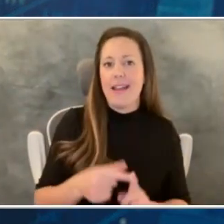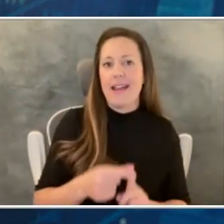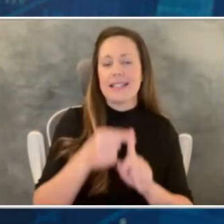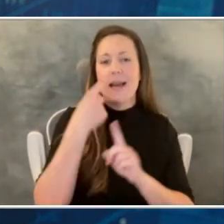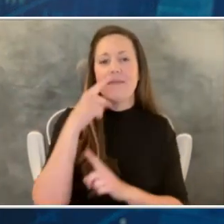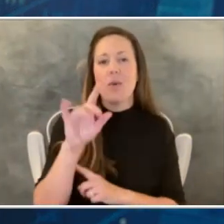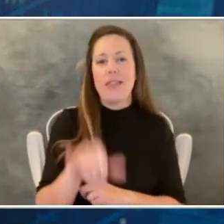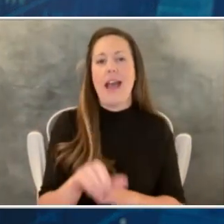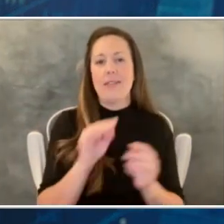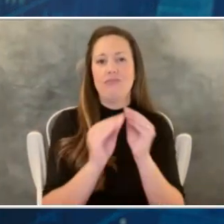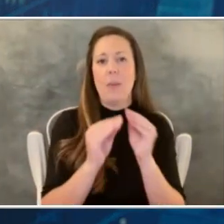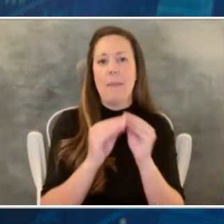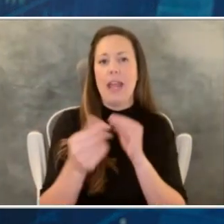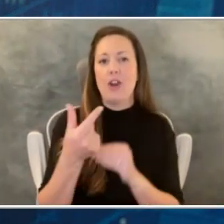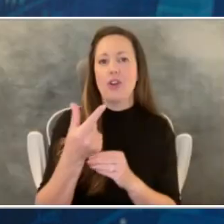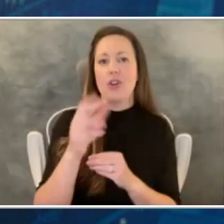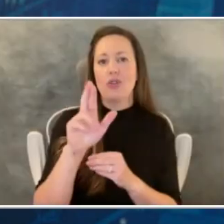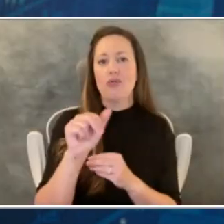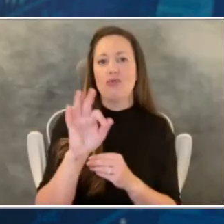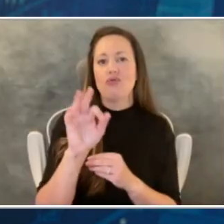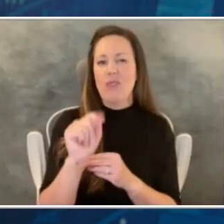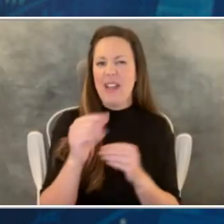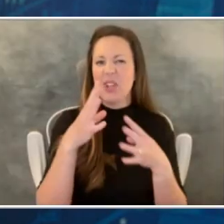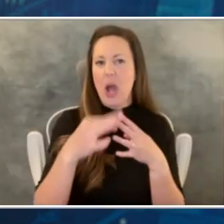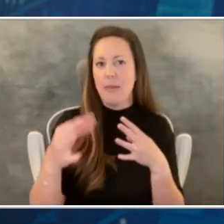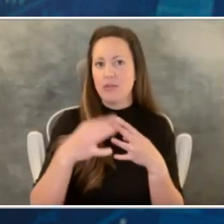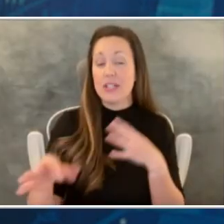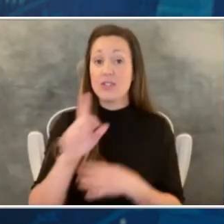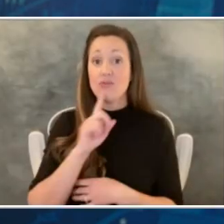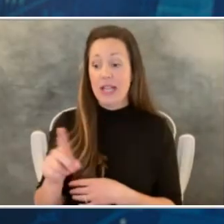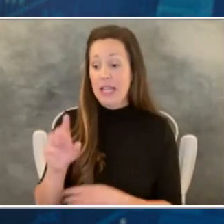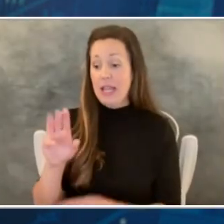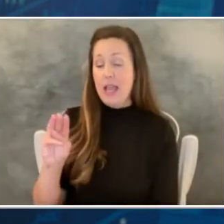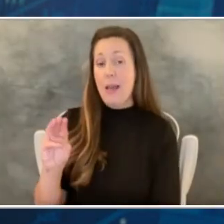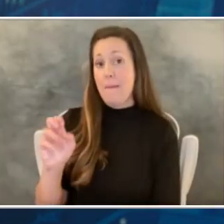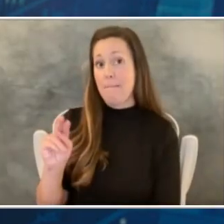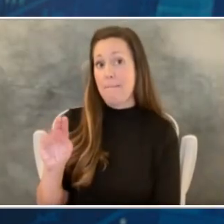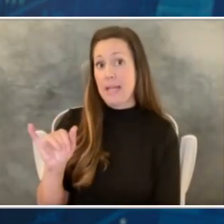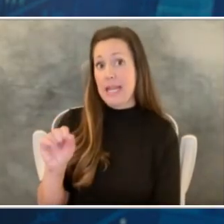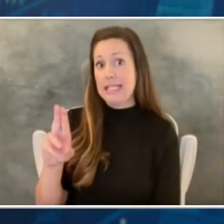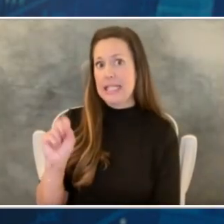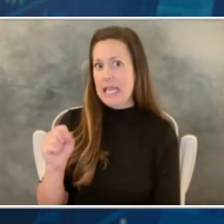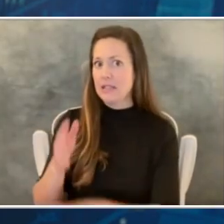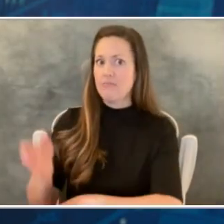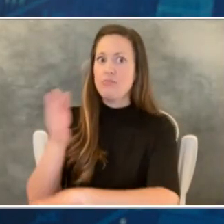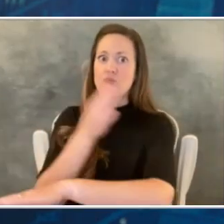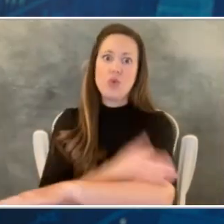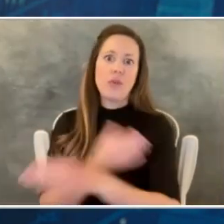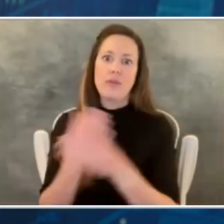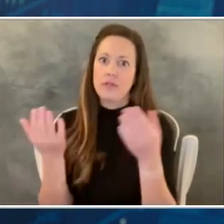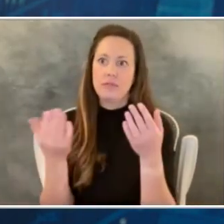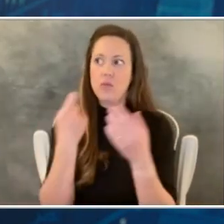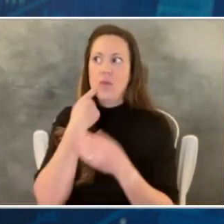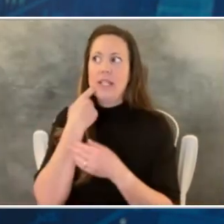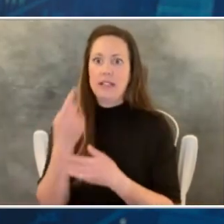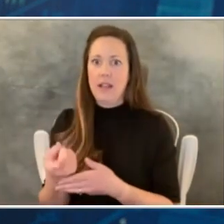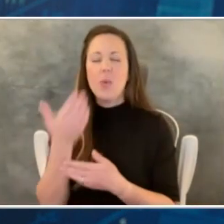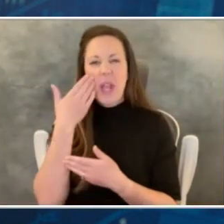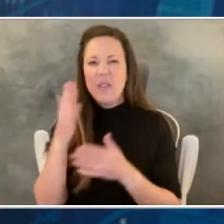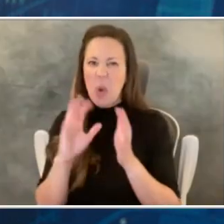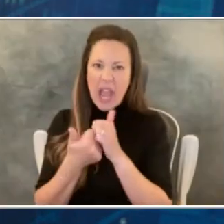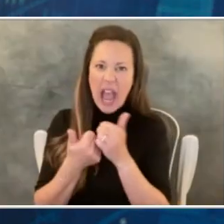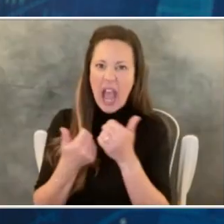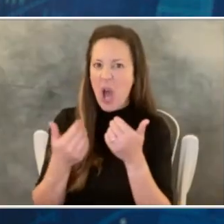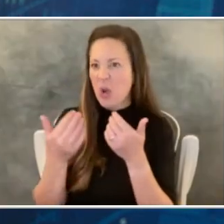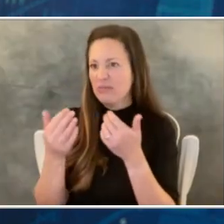really progressed in the last decade. We've known how important the meniscus is for a number of decades, but we're pretty limited in some